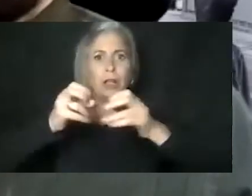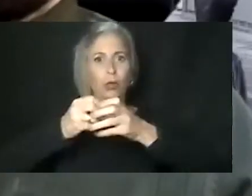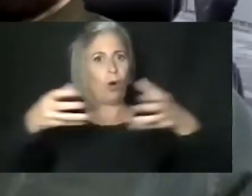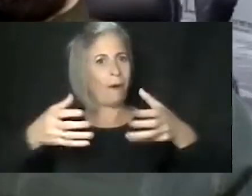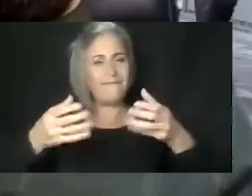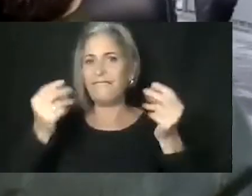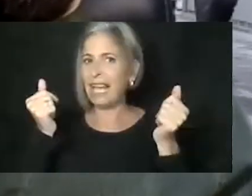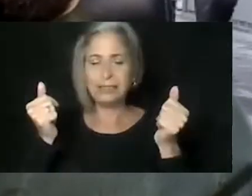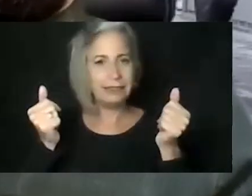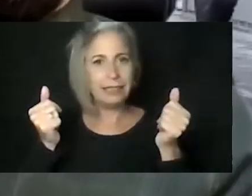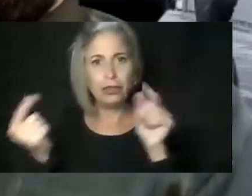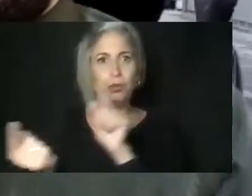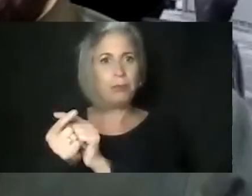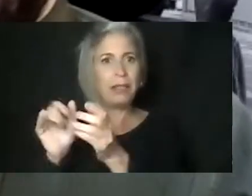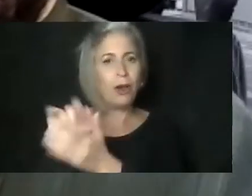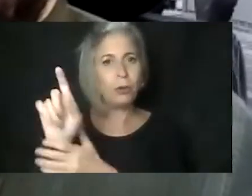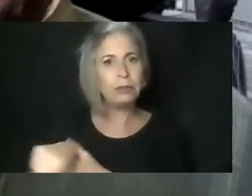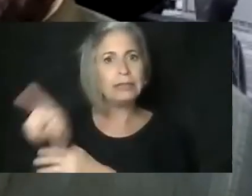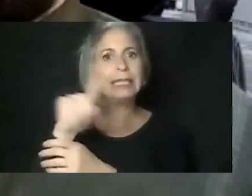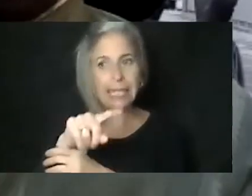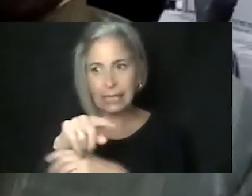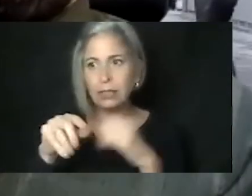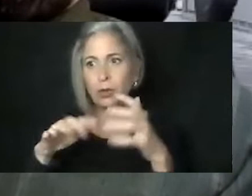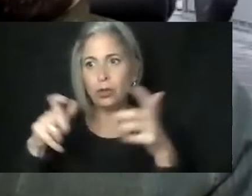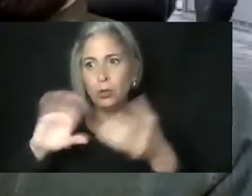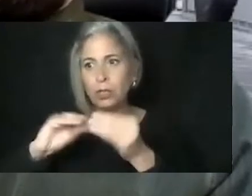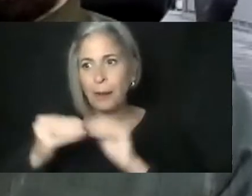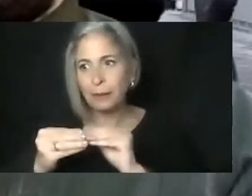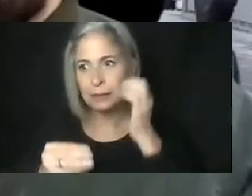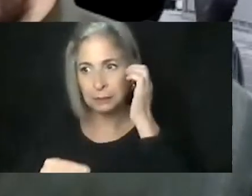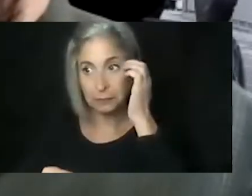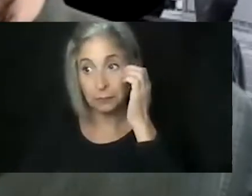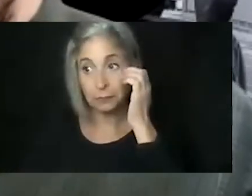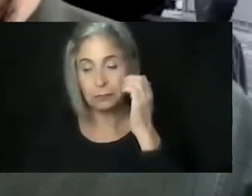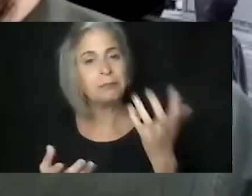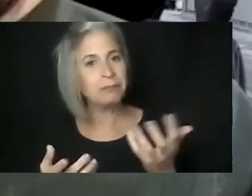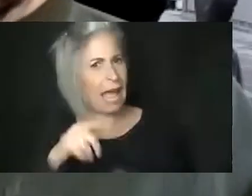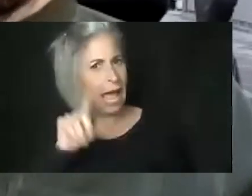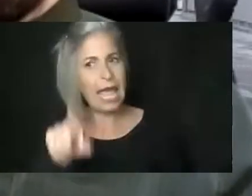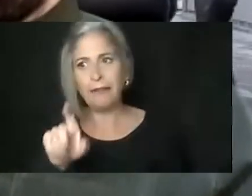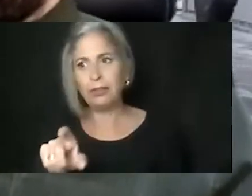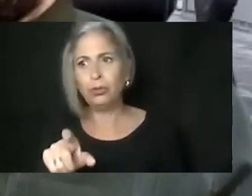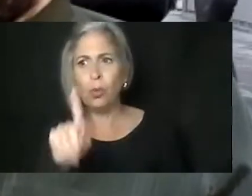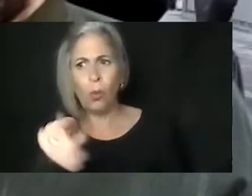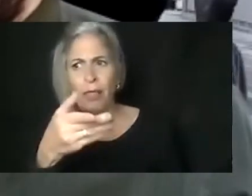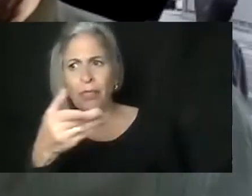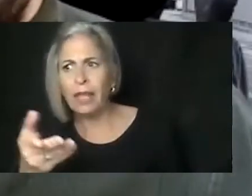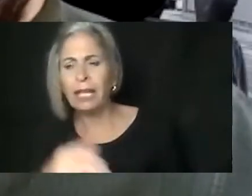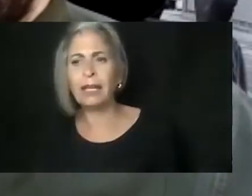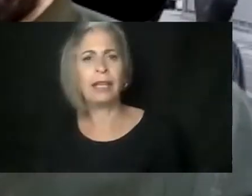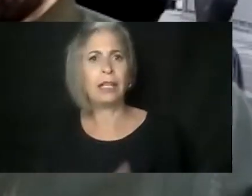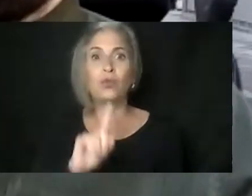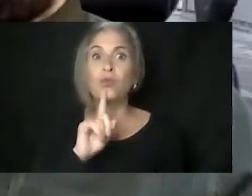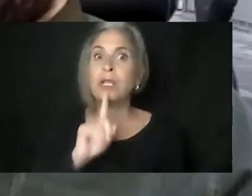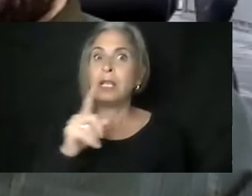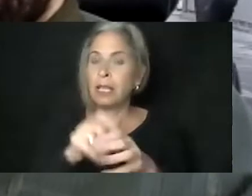to sort of meet those those big numbers. I just have to. One of the things that's very important